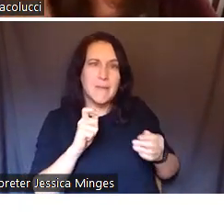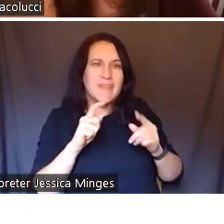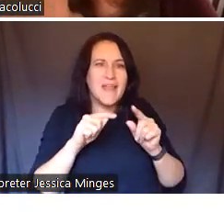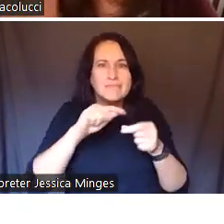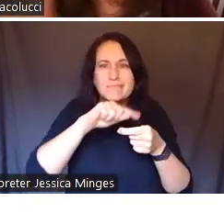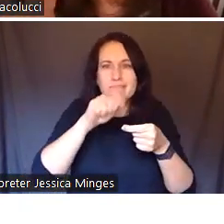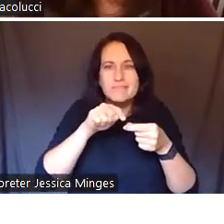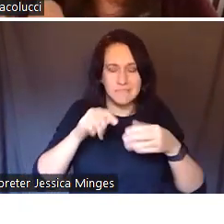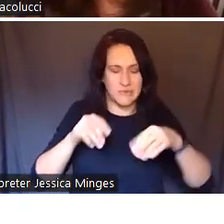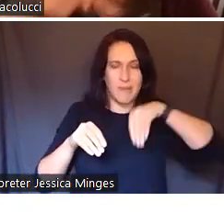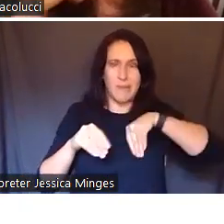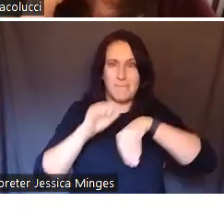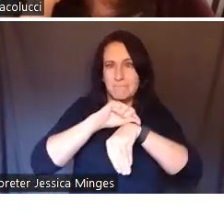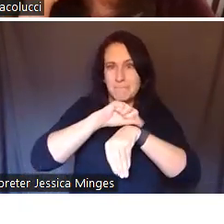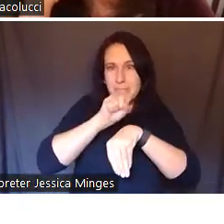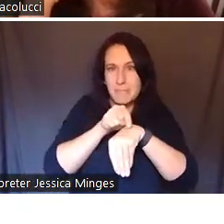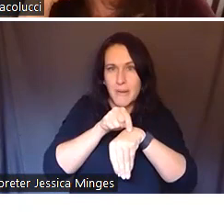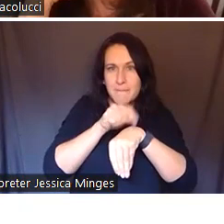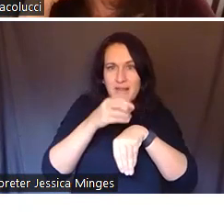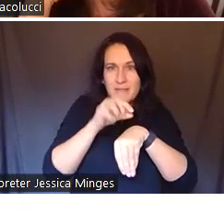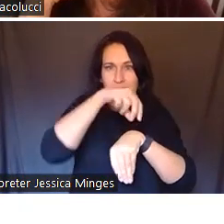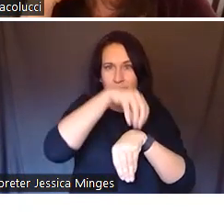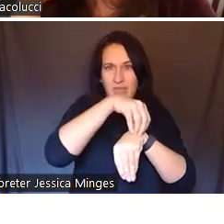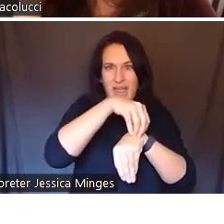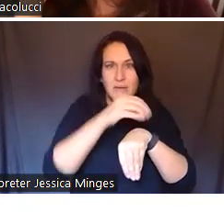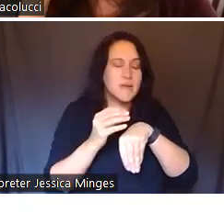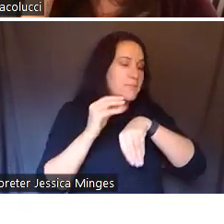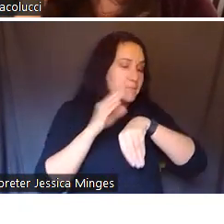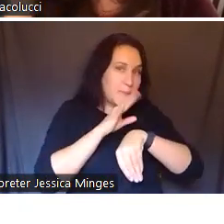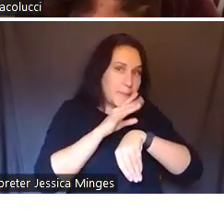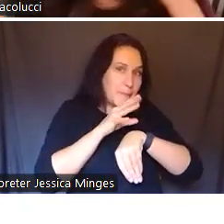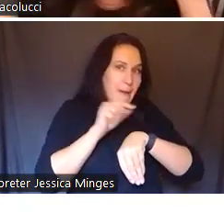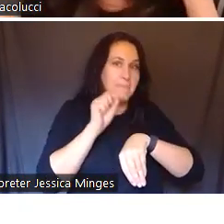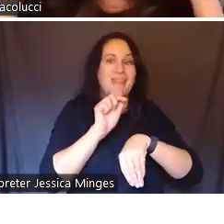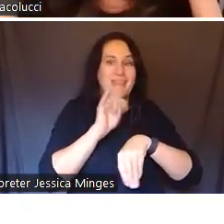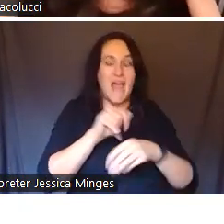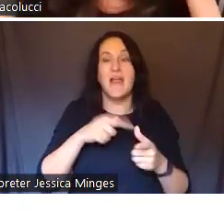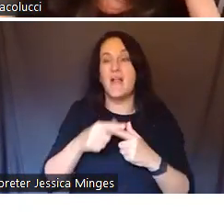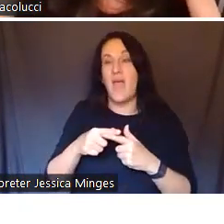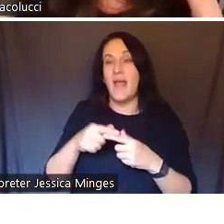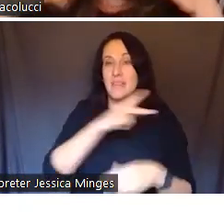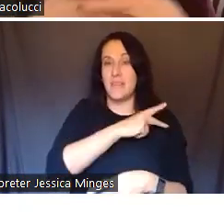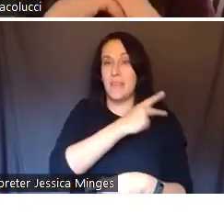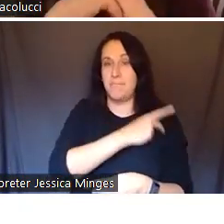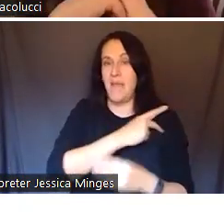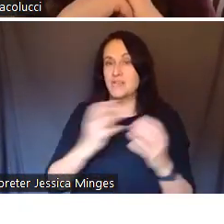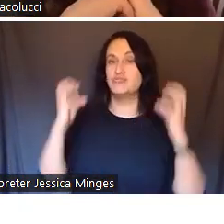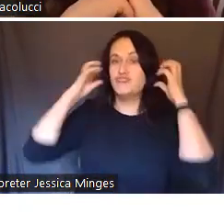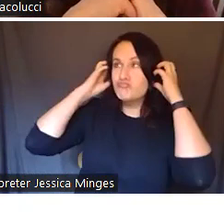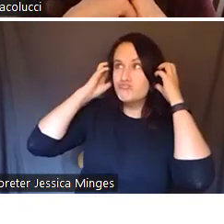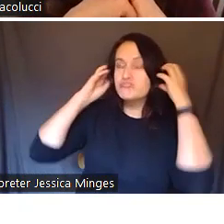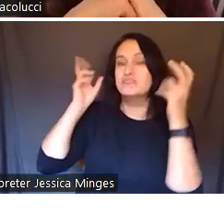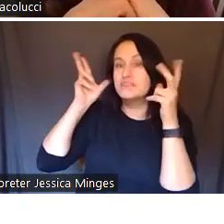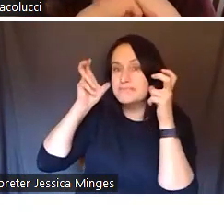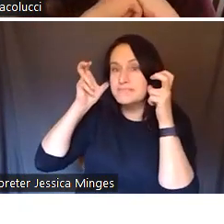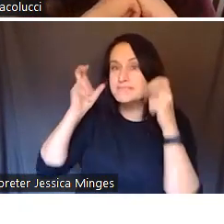on the silver pocket talker itself. And then the patient can wear the headphones. And what